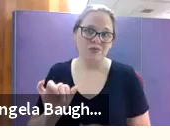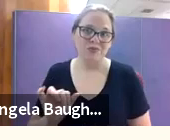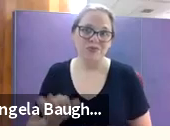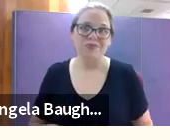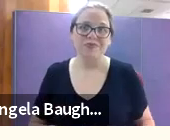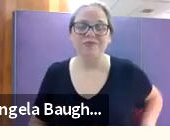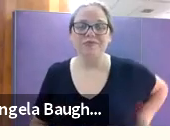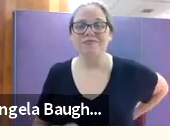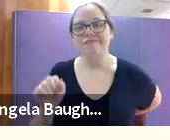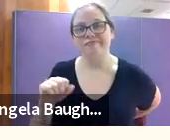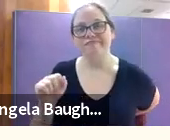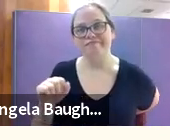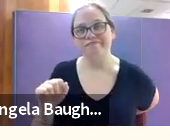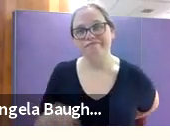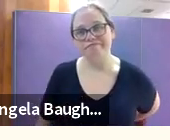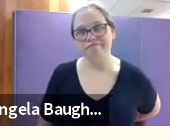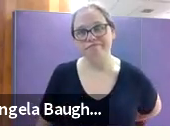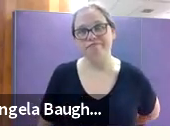Yeah.